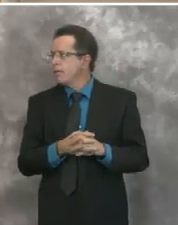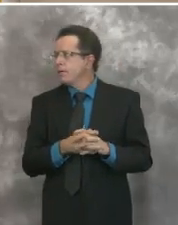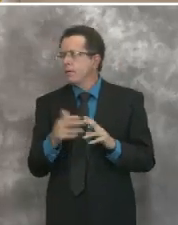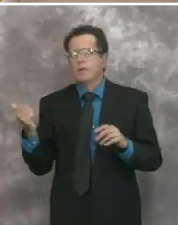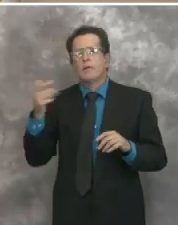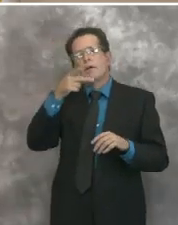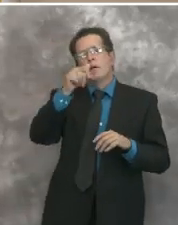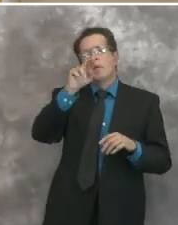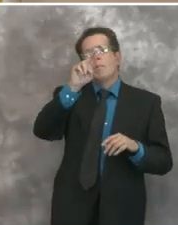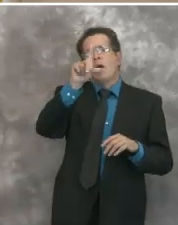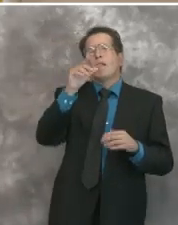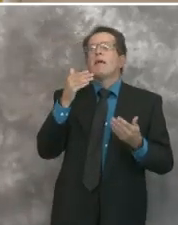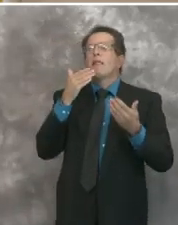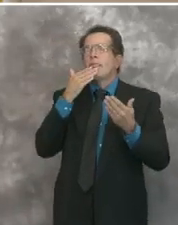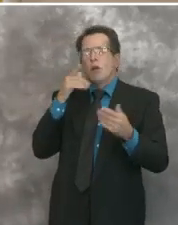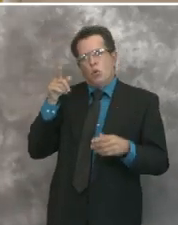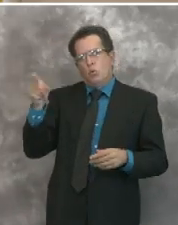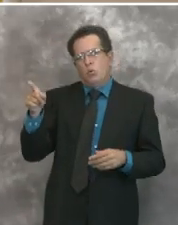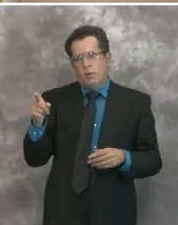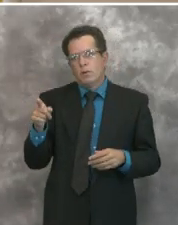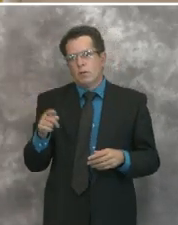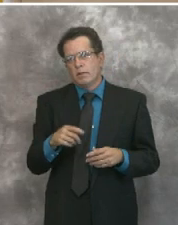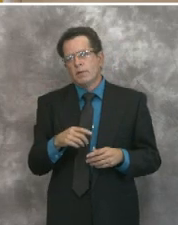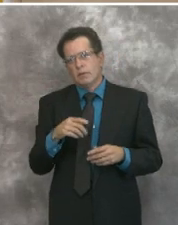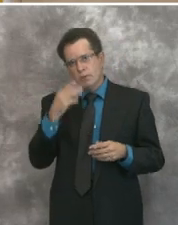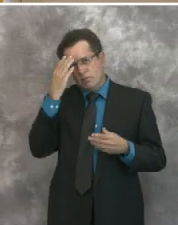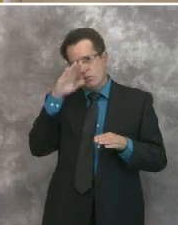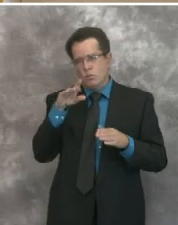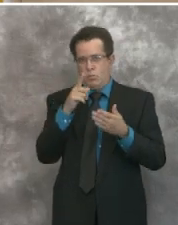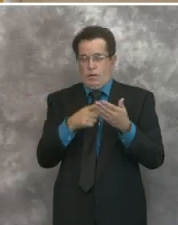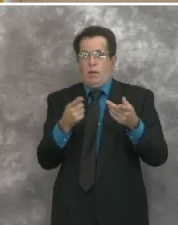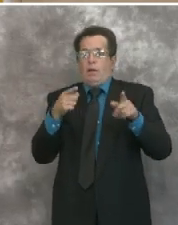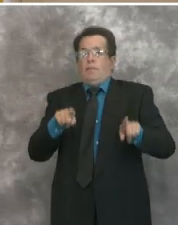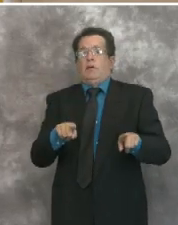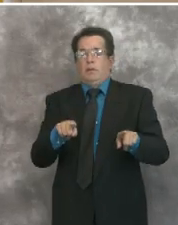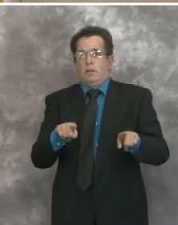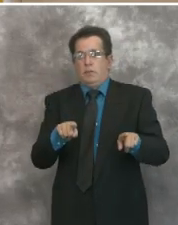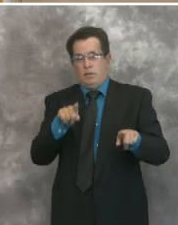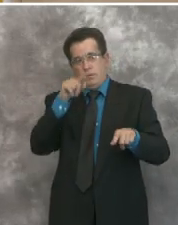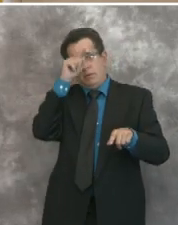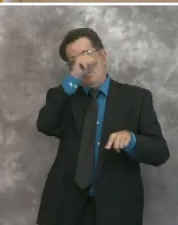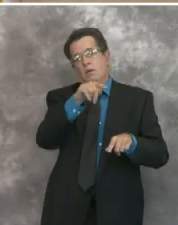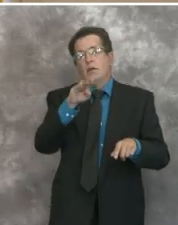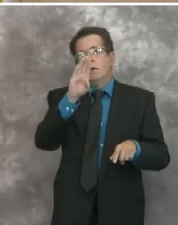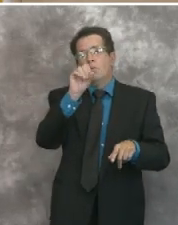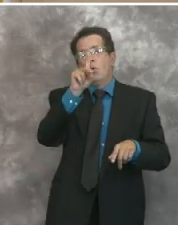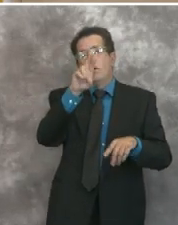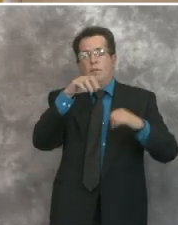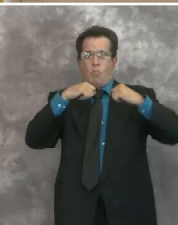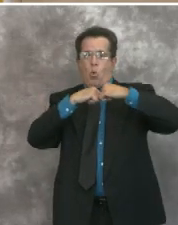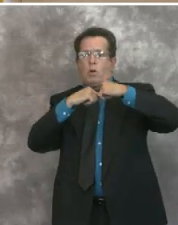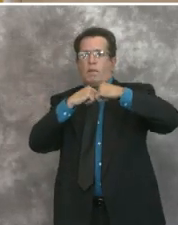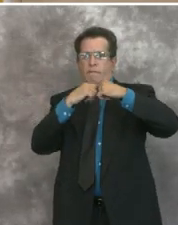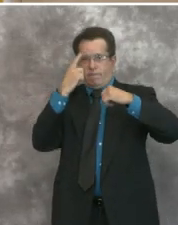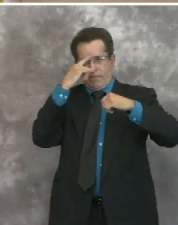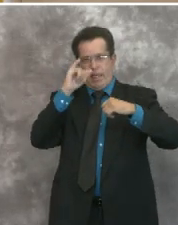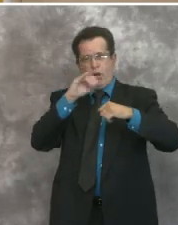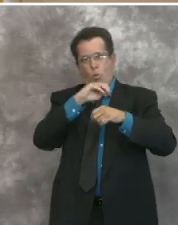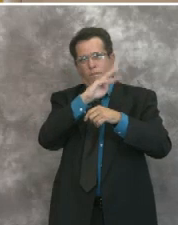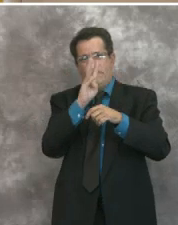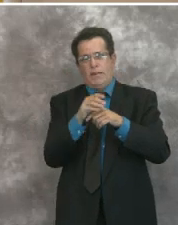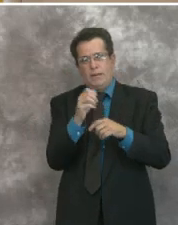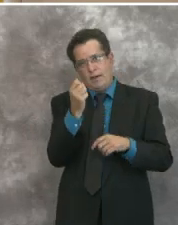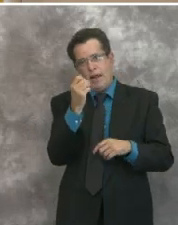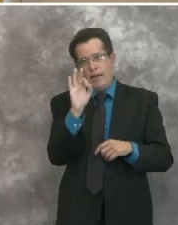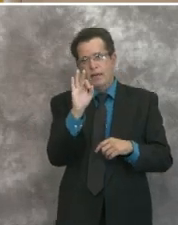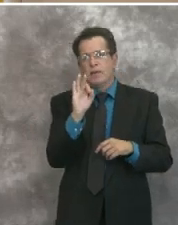Paul, thank you again for that question regarding what's going on the border regarding COVID-19. So as you are